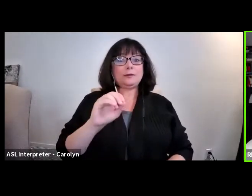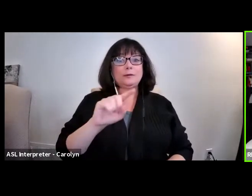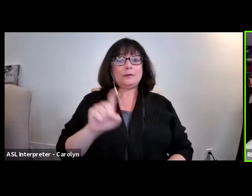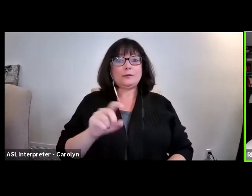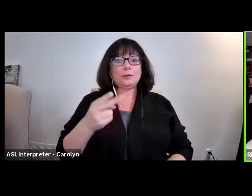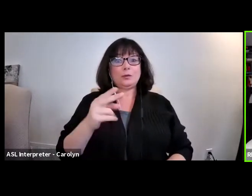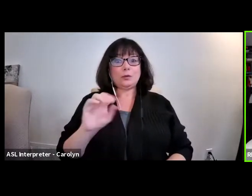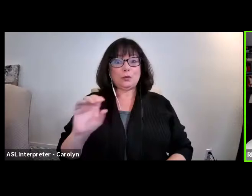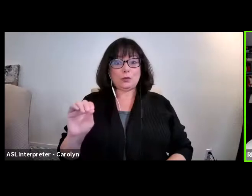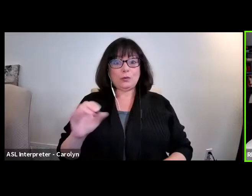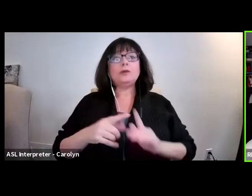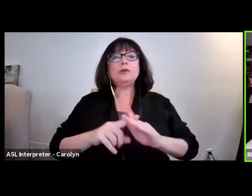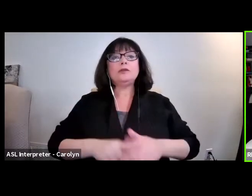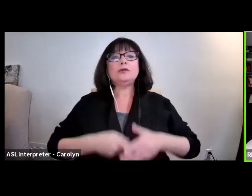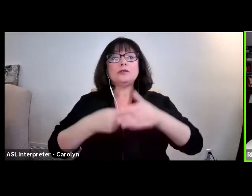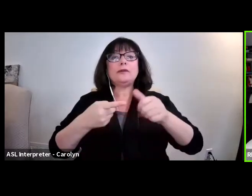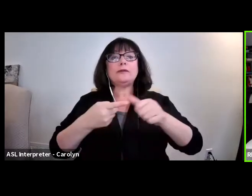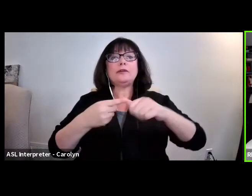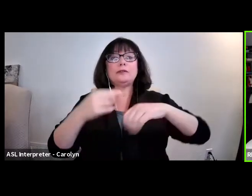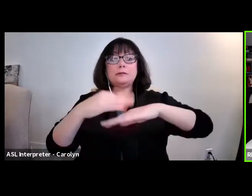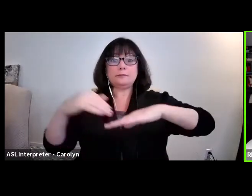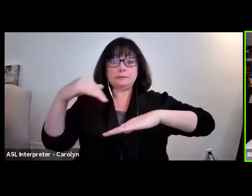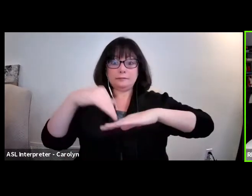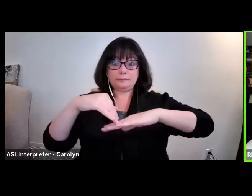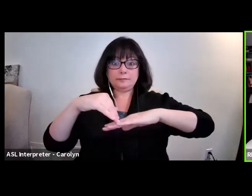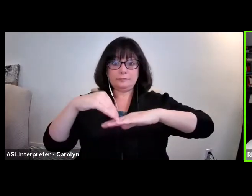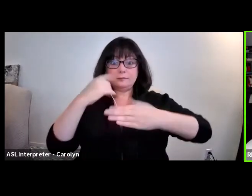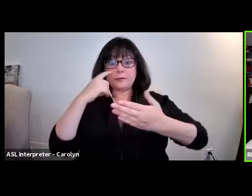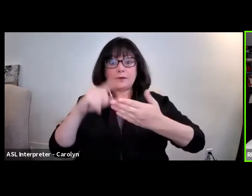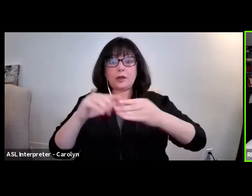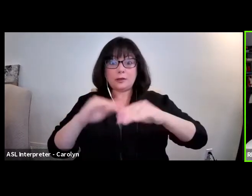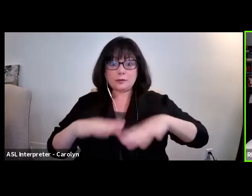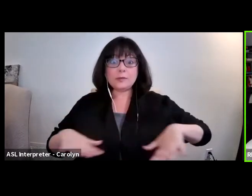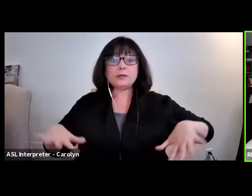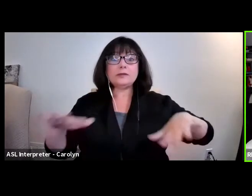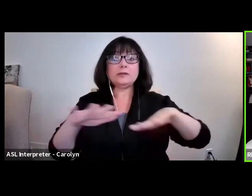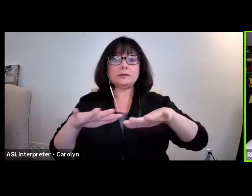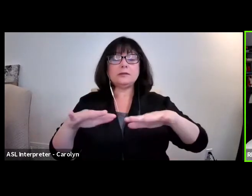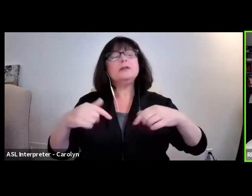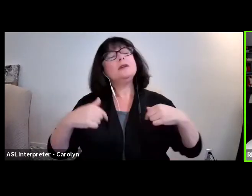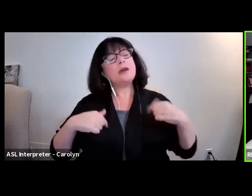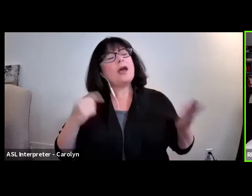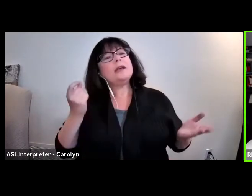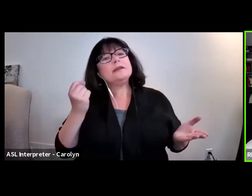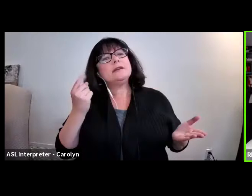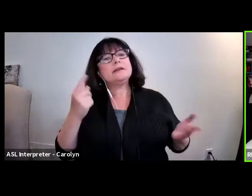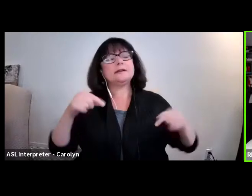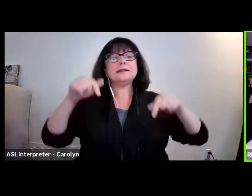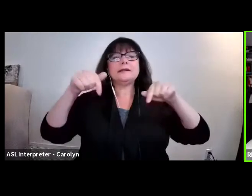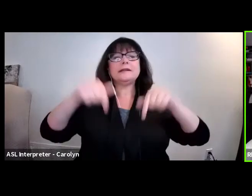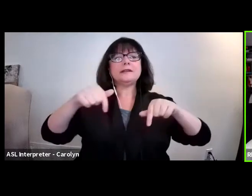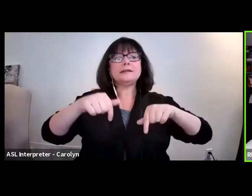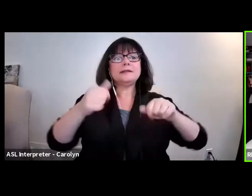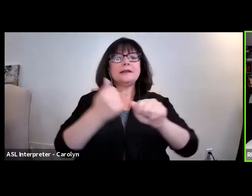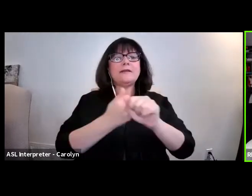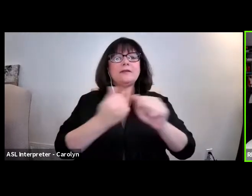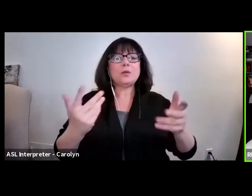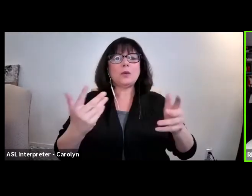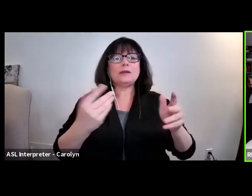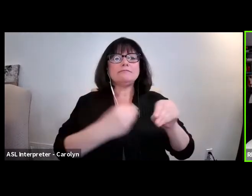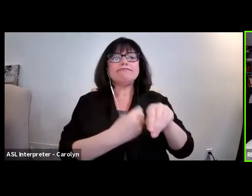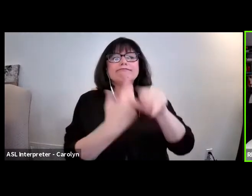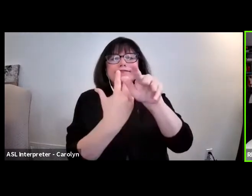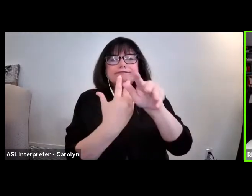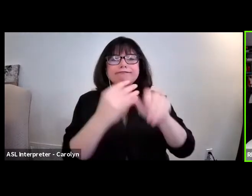acknowledgement. And I very much appreciate the fact that given that the town hall is virtual and we are not all gathered in the